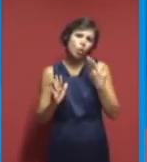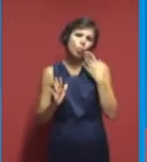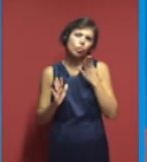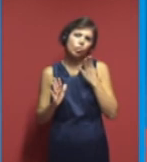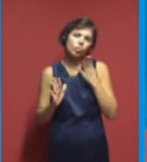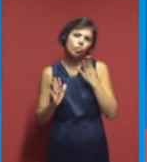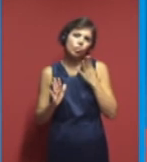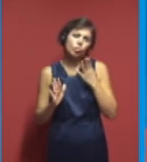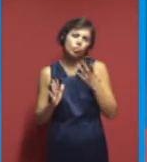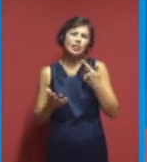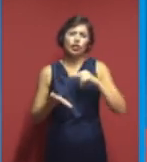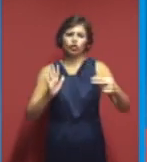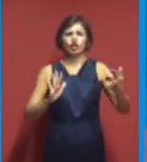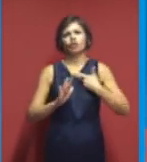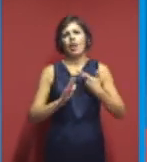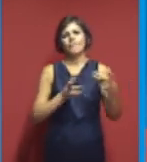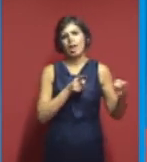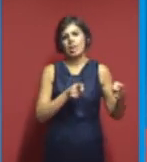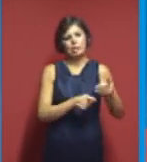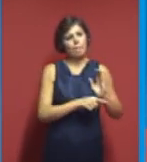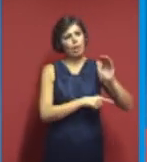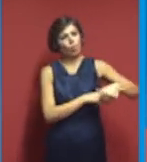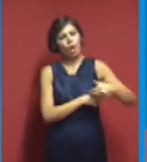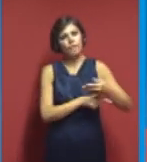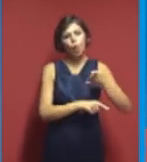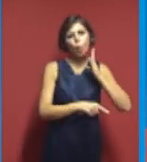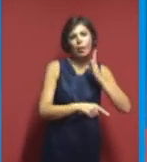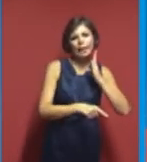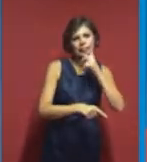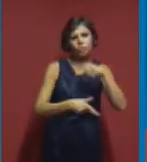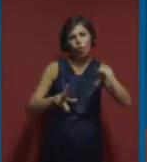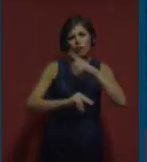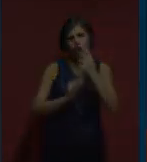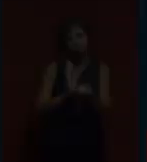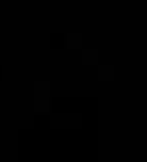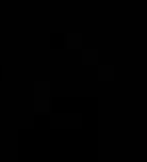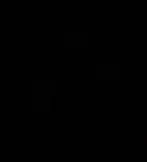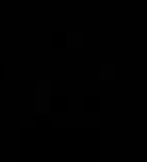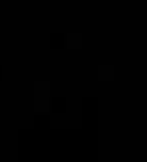year in July. I'm sorry, 3 minutes extra, yeah.